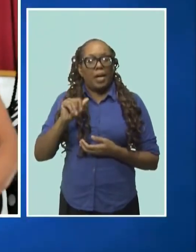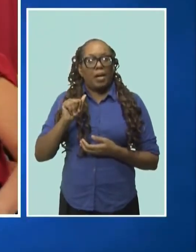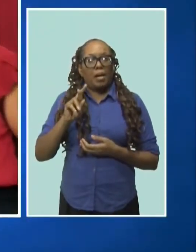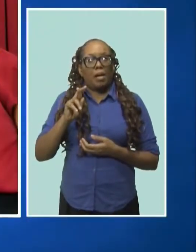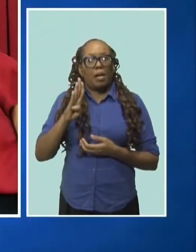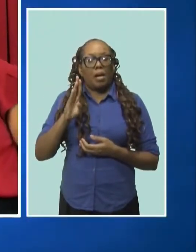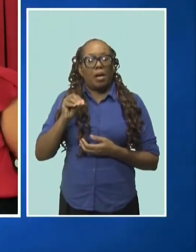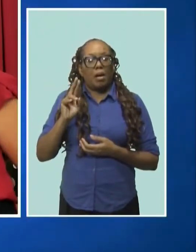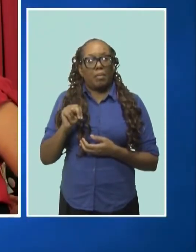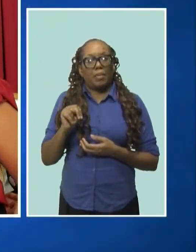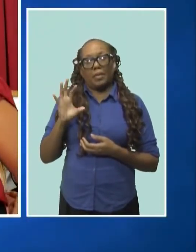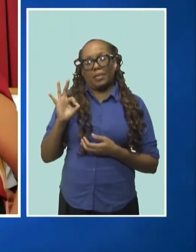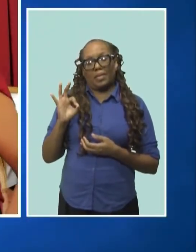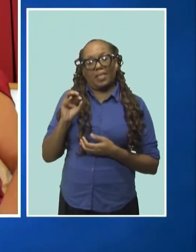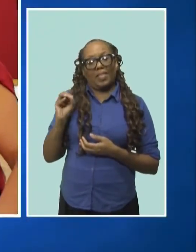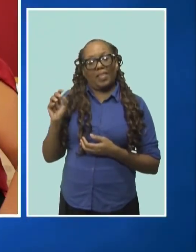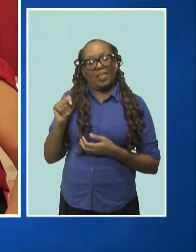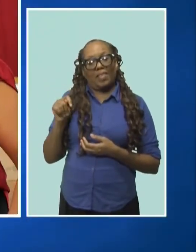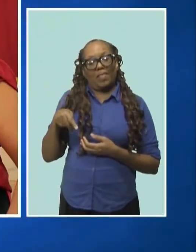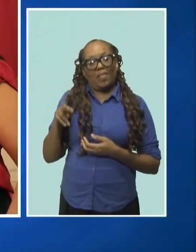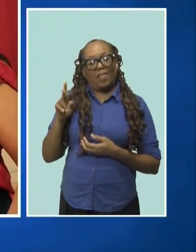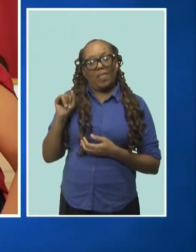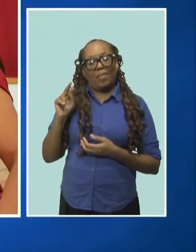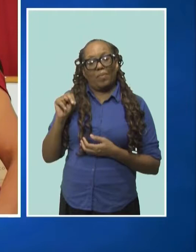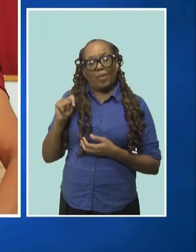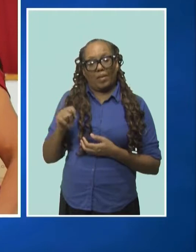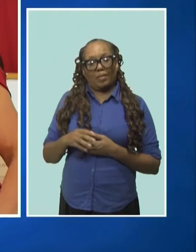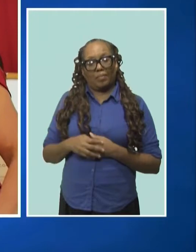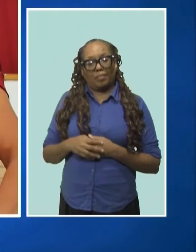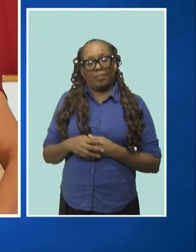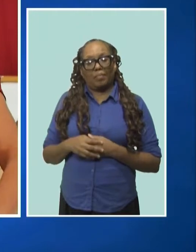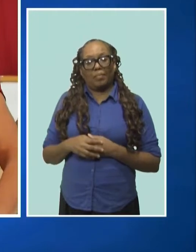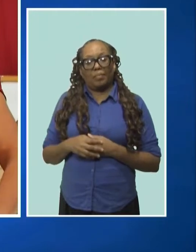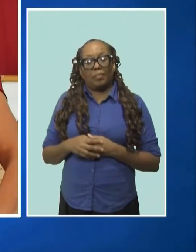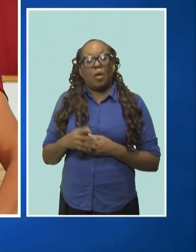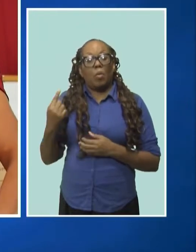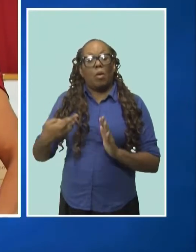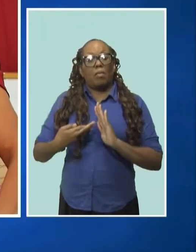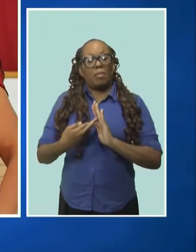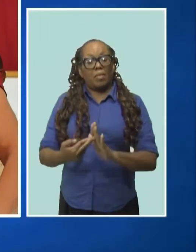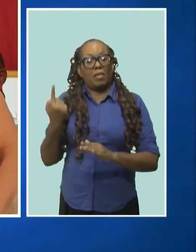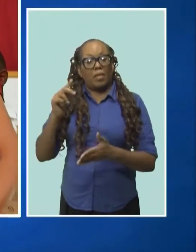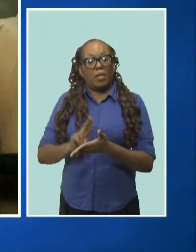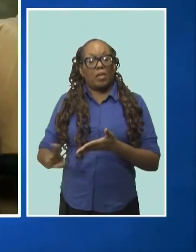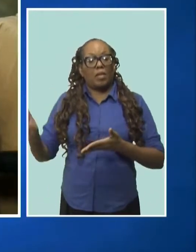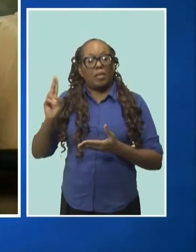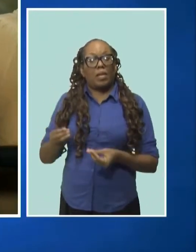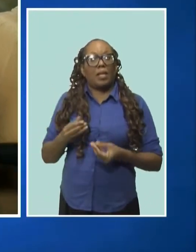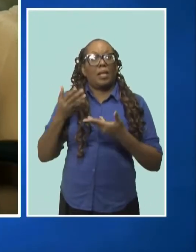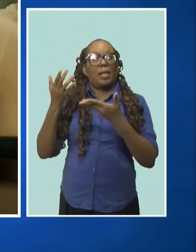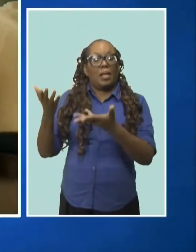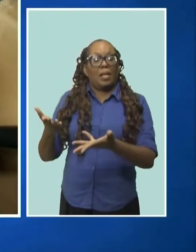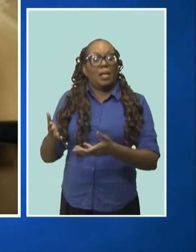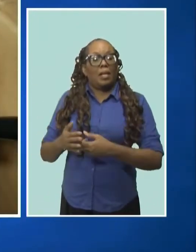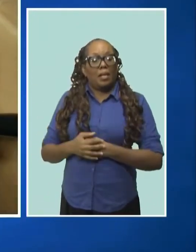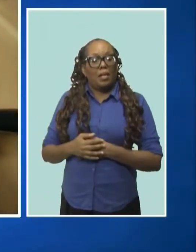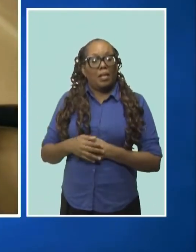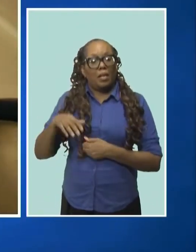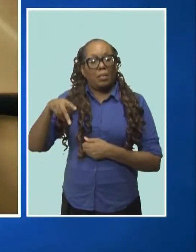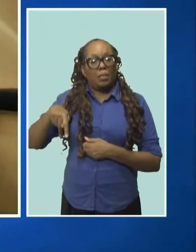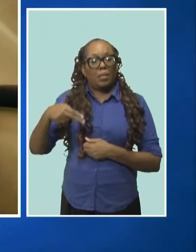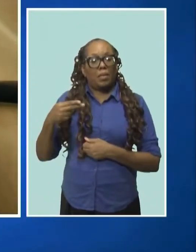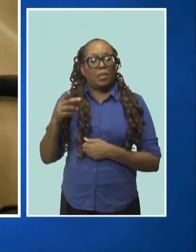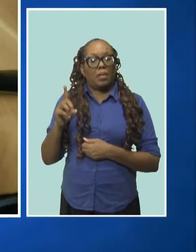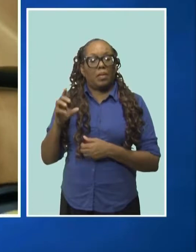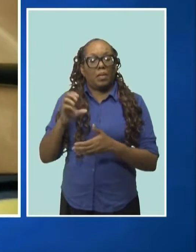donated to the St. Andrew Institution by representatives of the University of the West Indies. PhD student and engineer Felicia